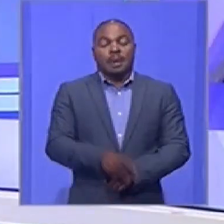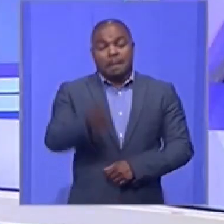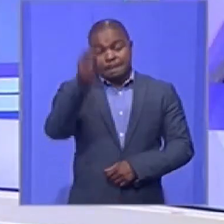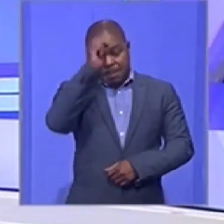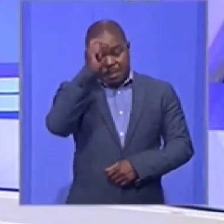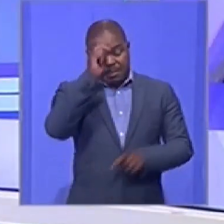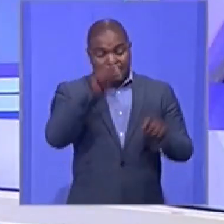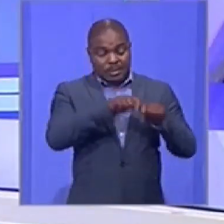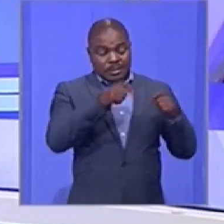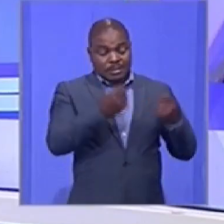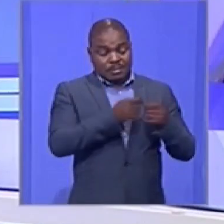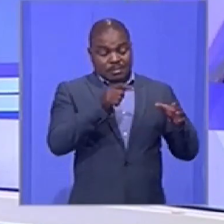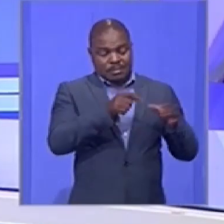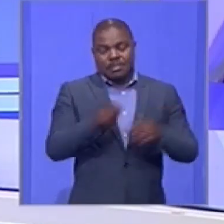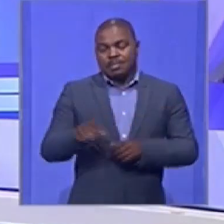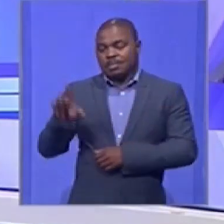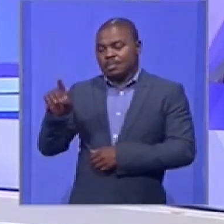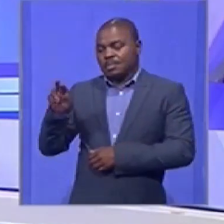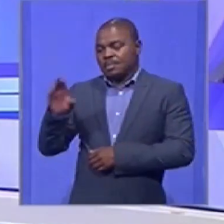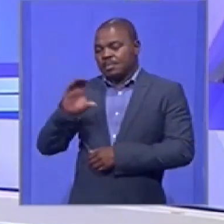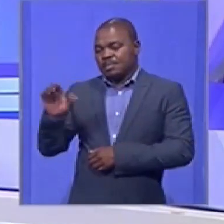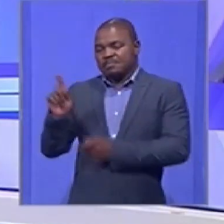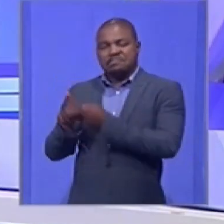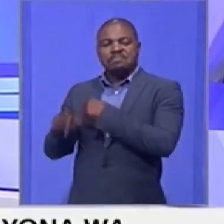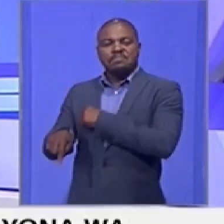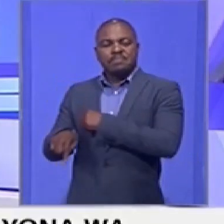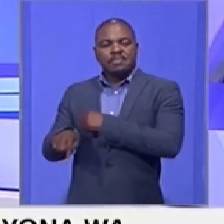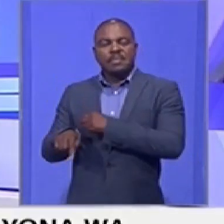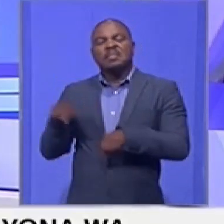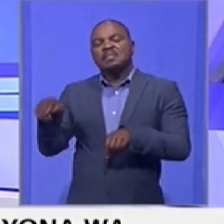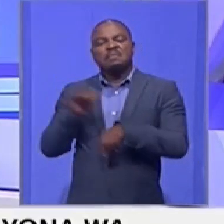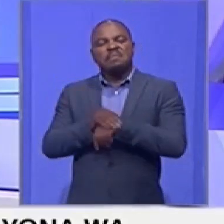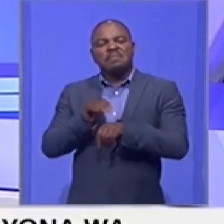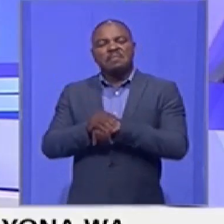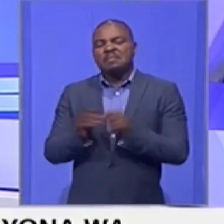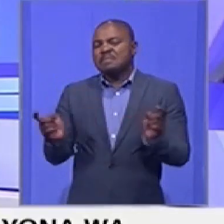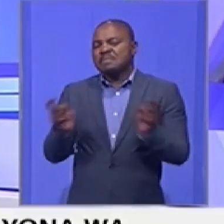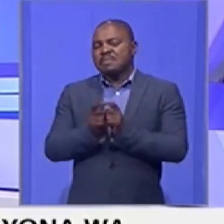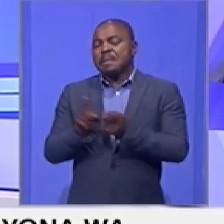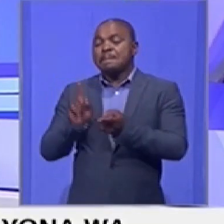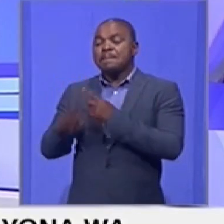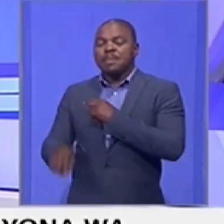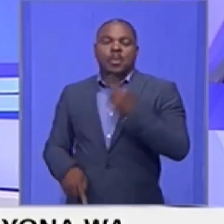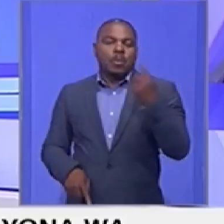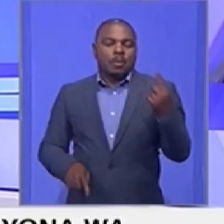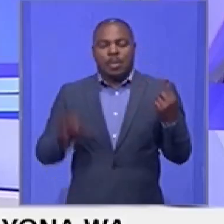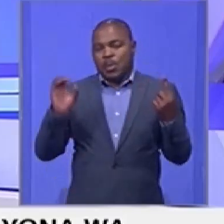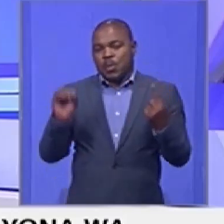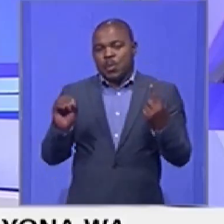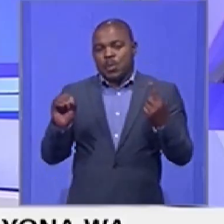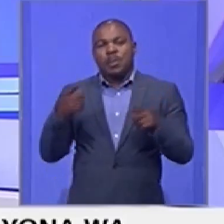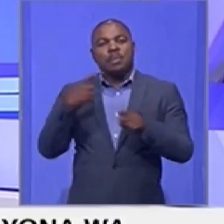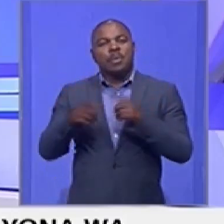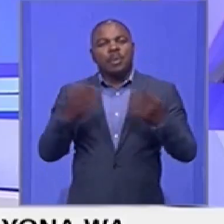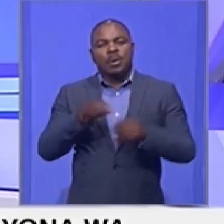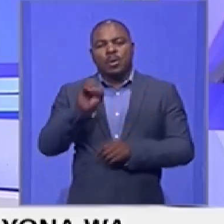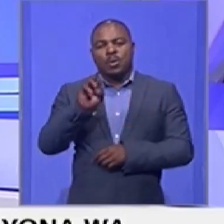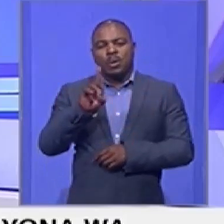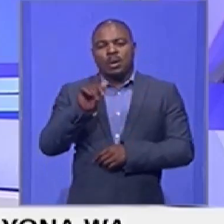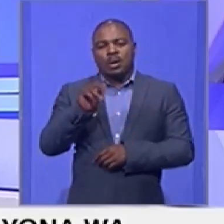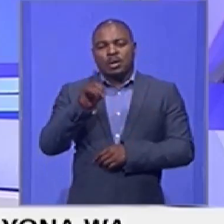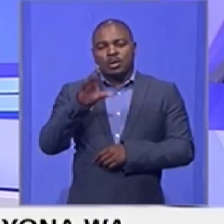Bafana e notile Democratic Republic of Congo mo motshamekong wa botsalano ka nno e lengwe kgatlhano le lefela kwa Orlando